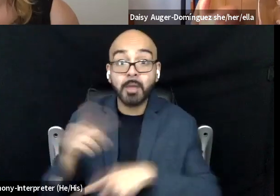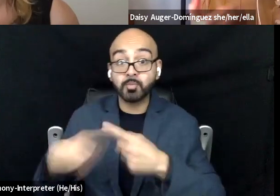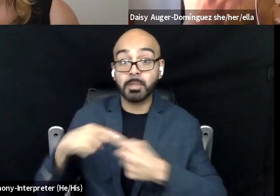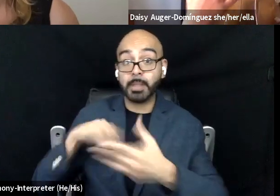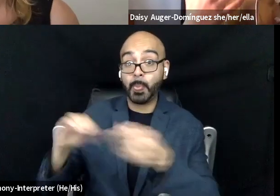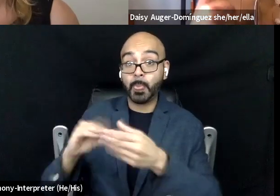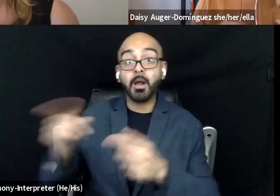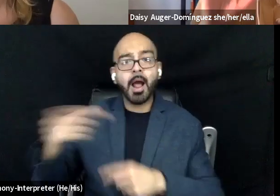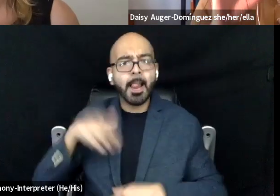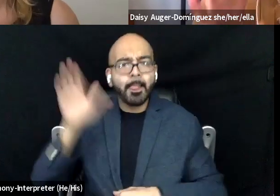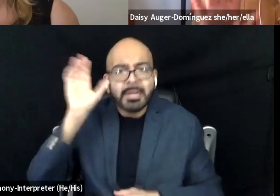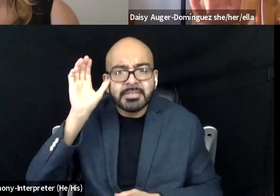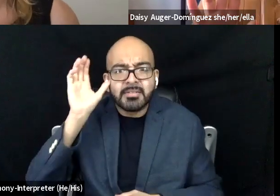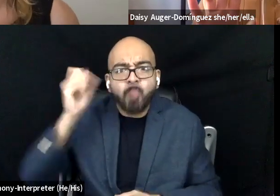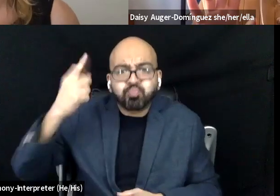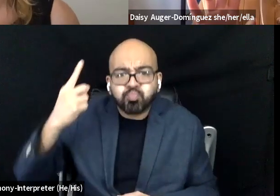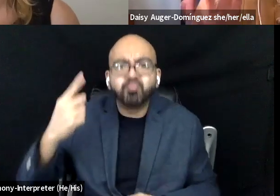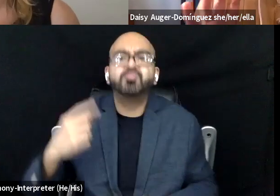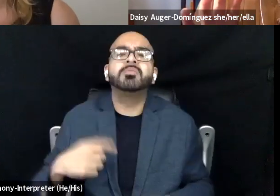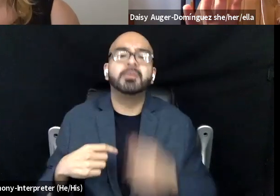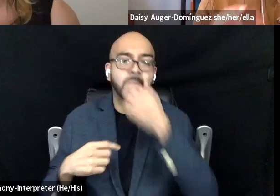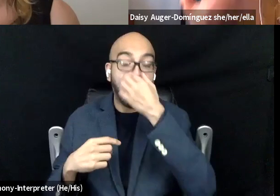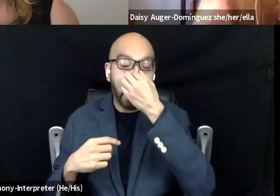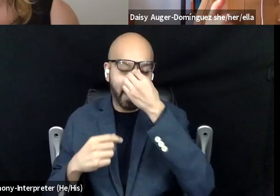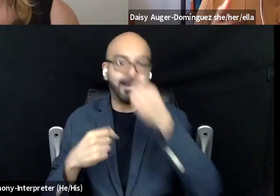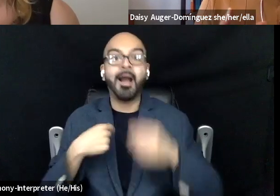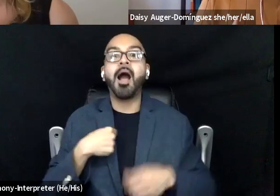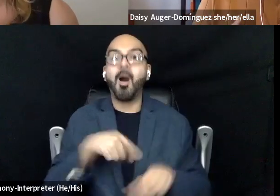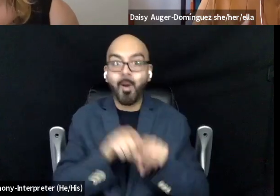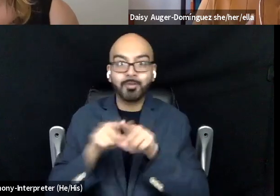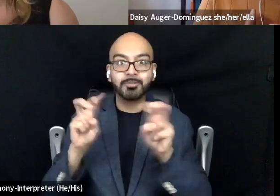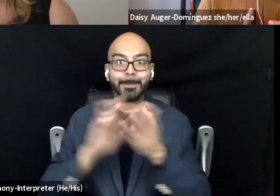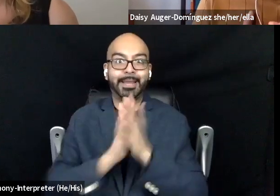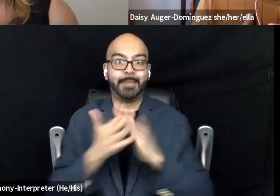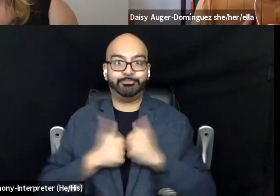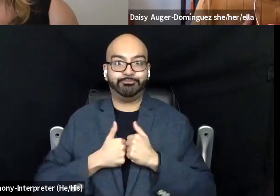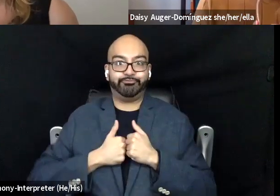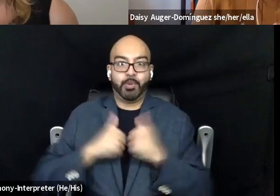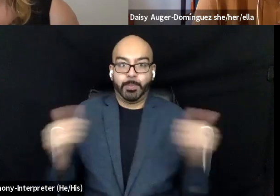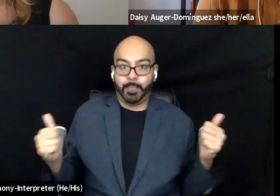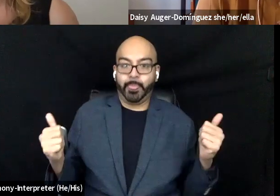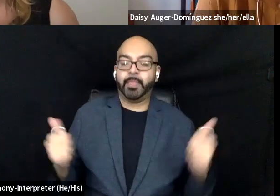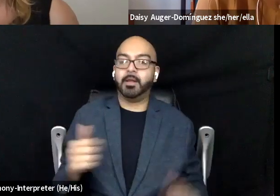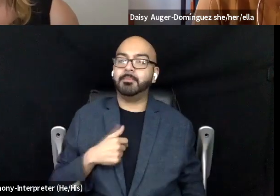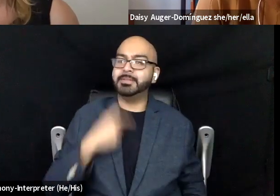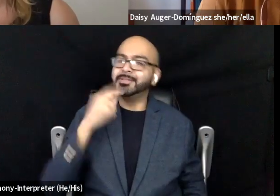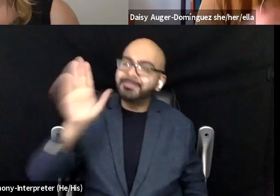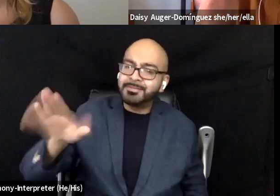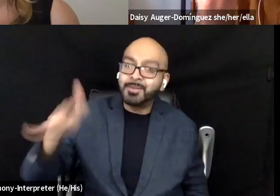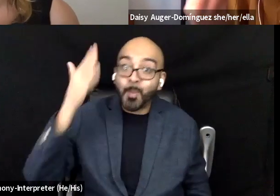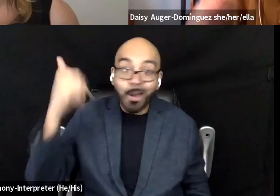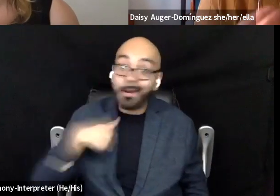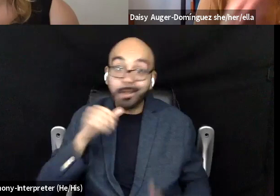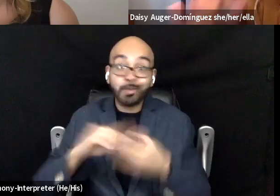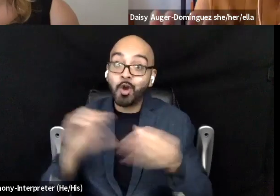And I also engaged in a vulnerable exchange with him. I said, well, here's why I'm not talking. I'm scared. And I don't